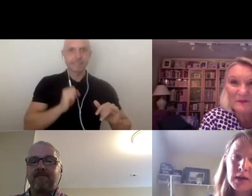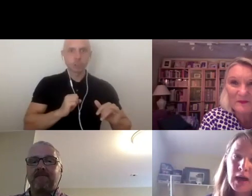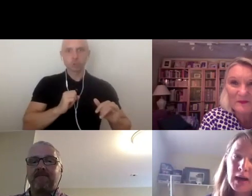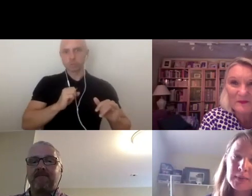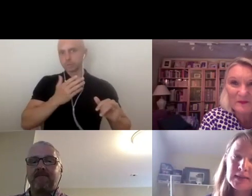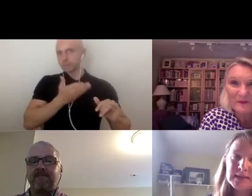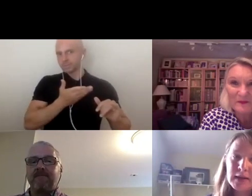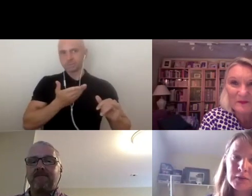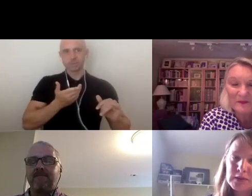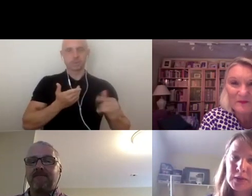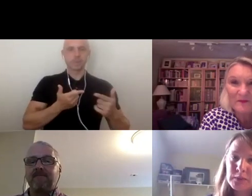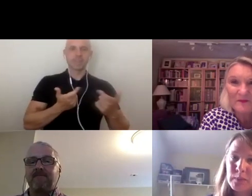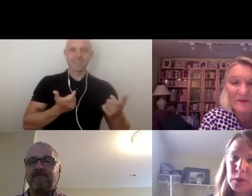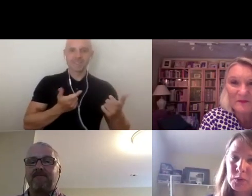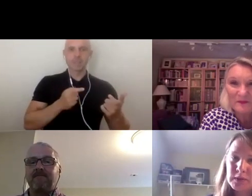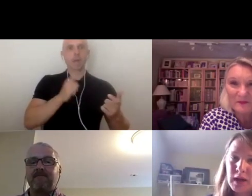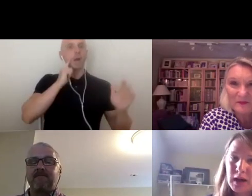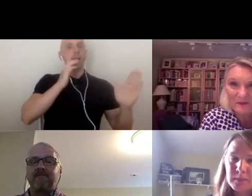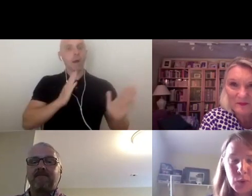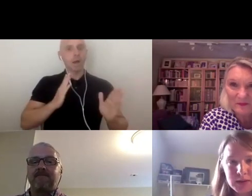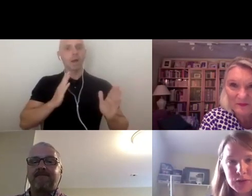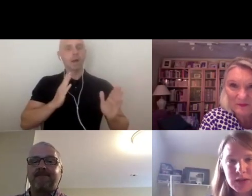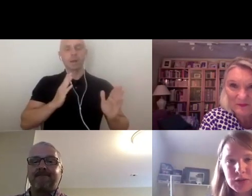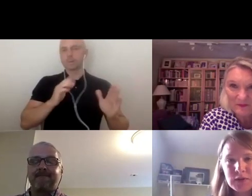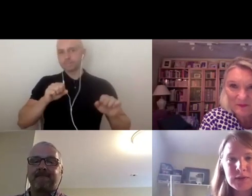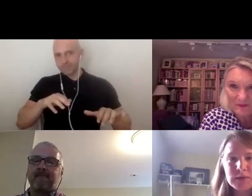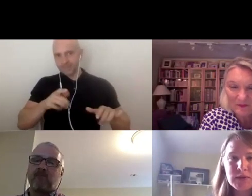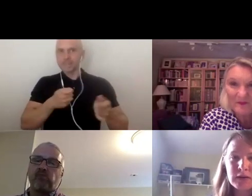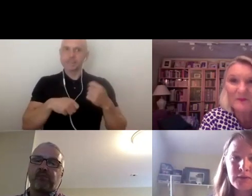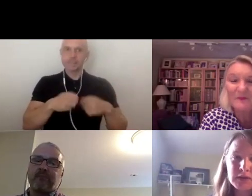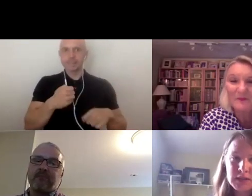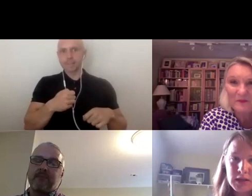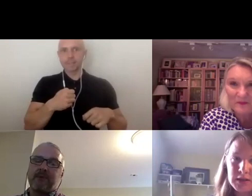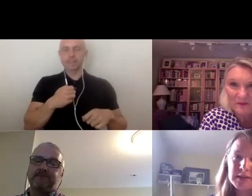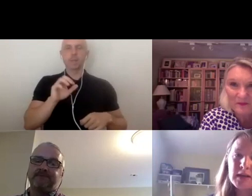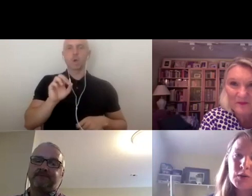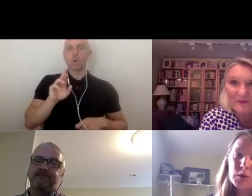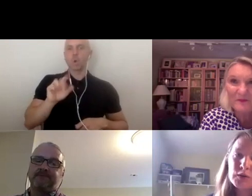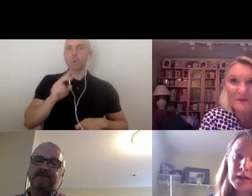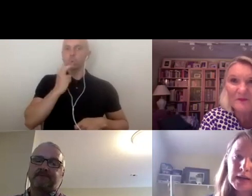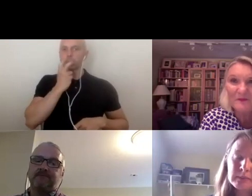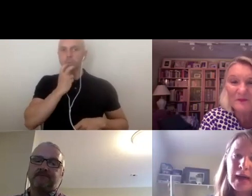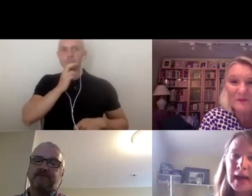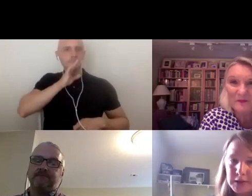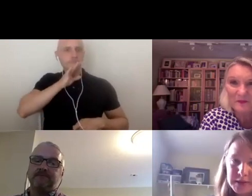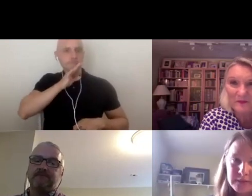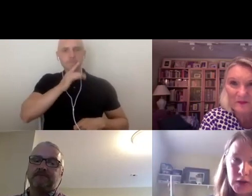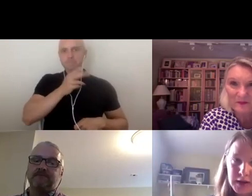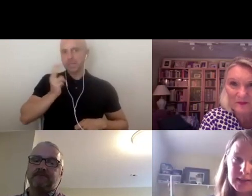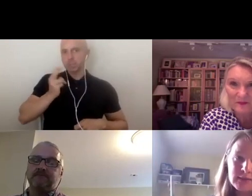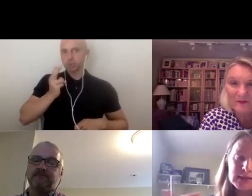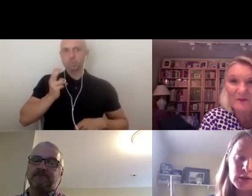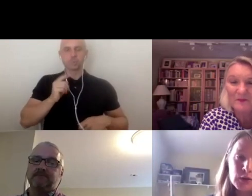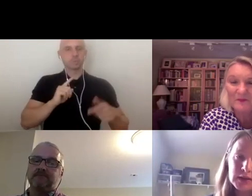now. Instead, we've been doing remote oral history interviews with the garden volunteers. We're creating packages of